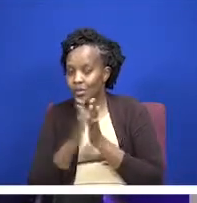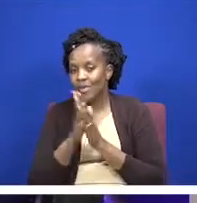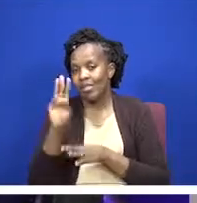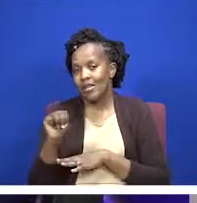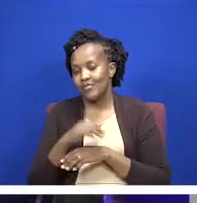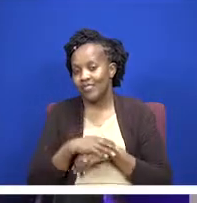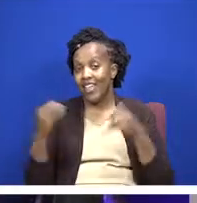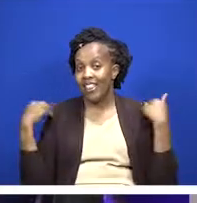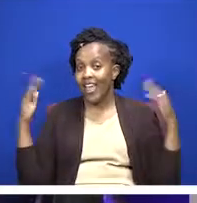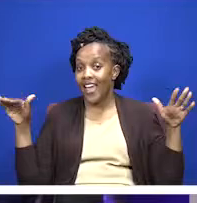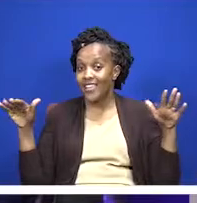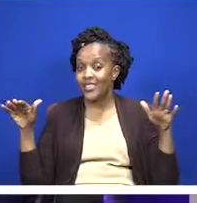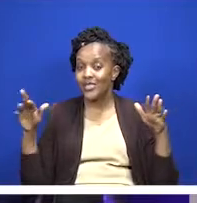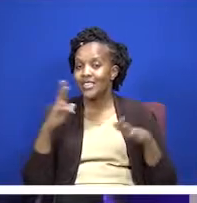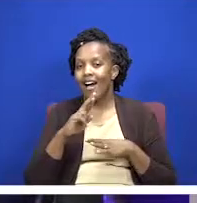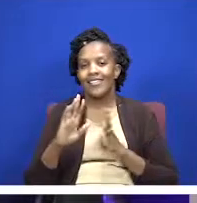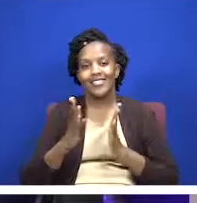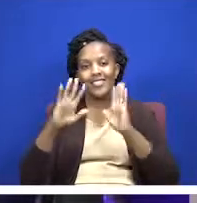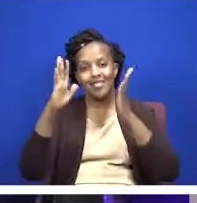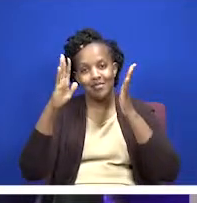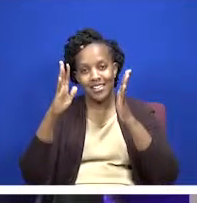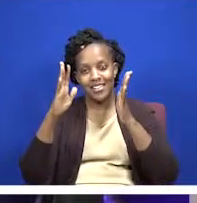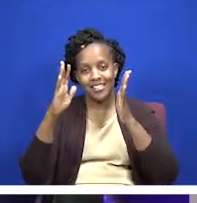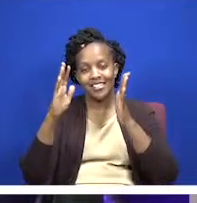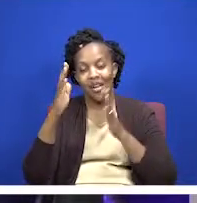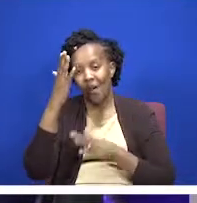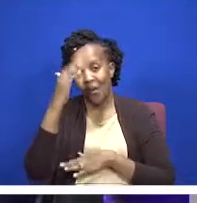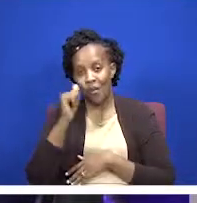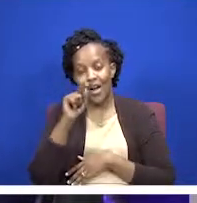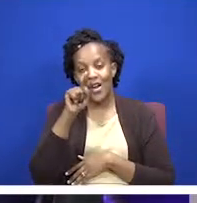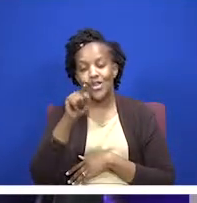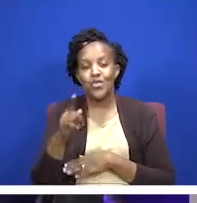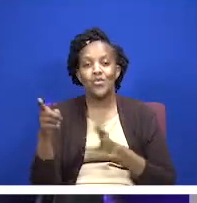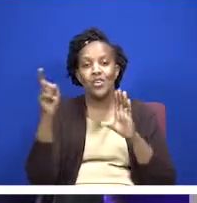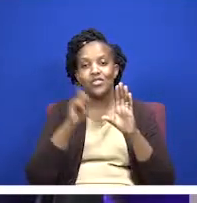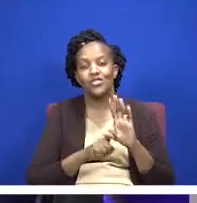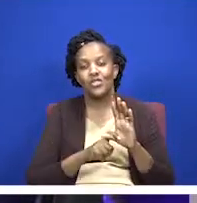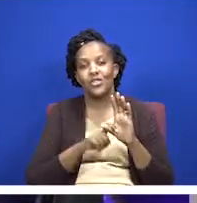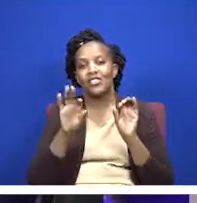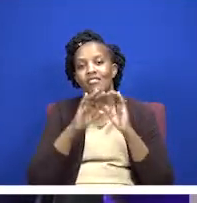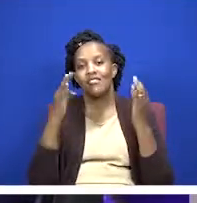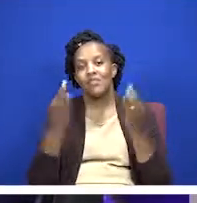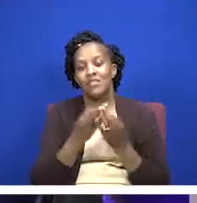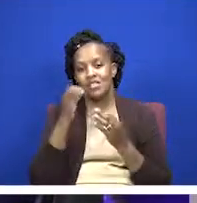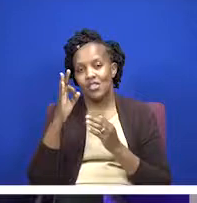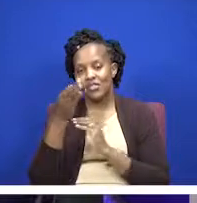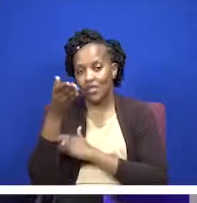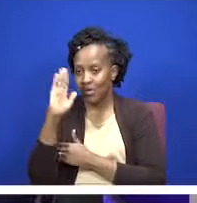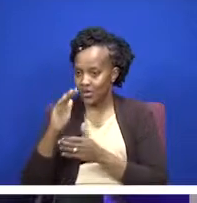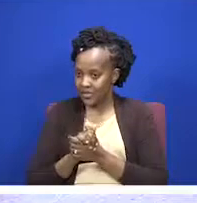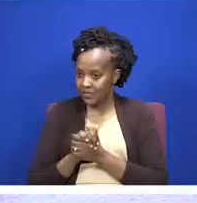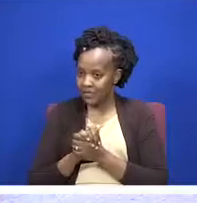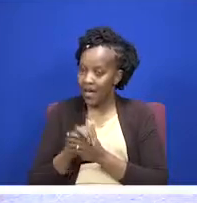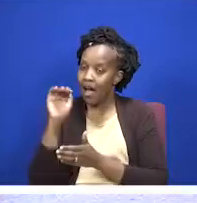are really rejoicing because now there's someone who has come to the family of God. I would also request Luca